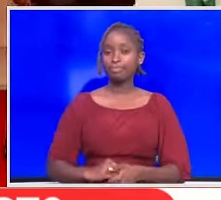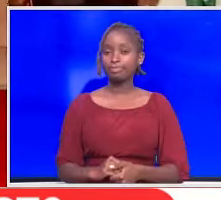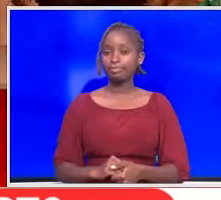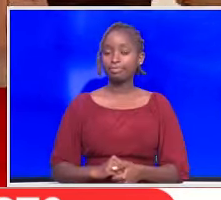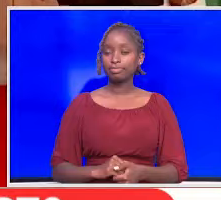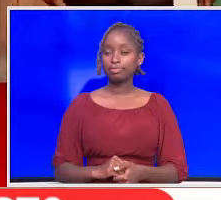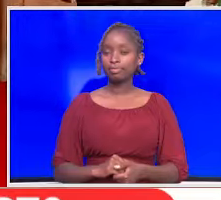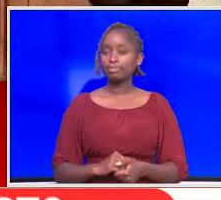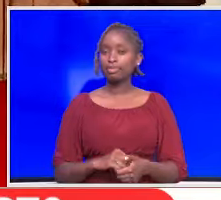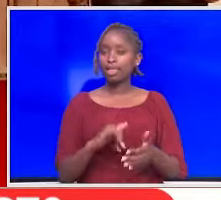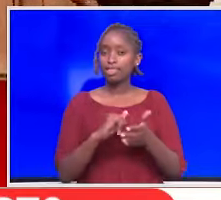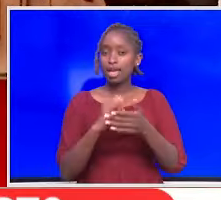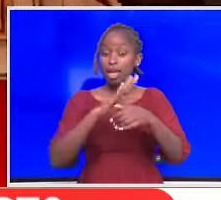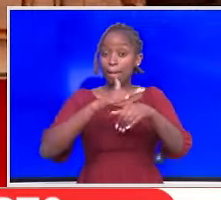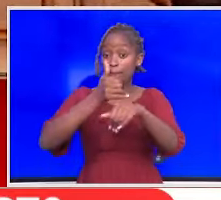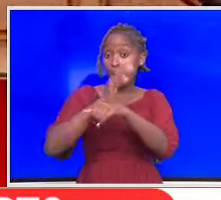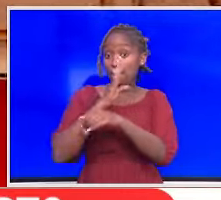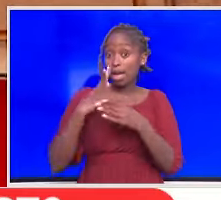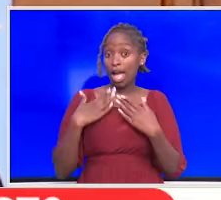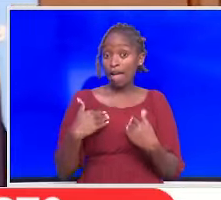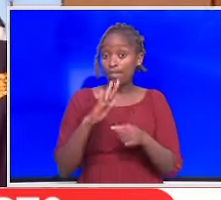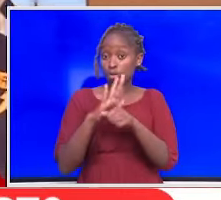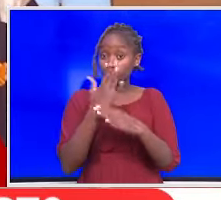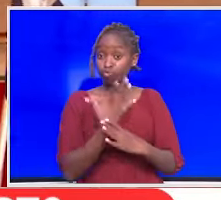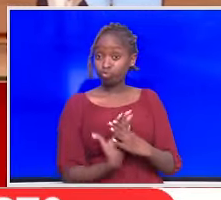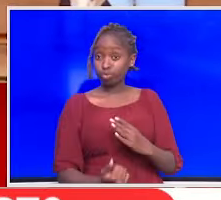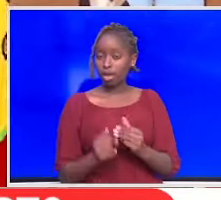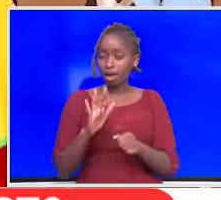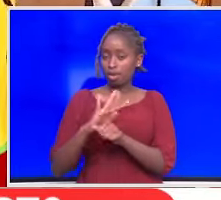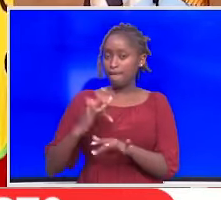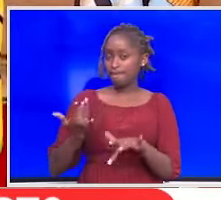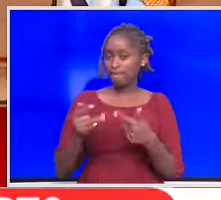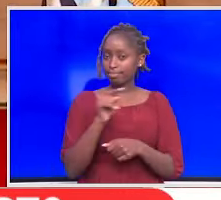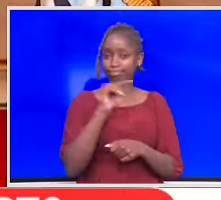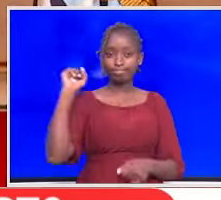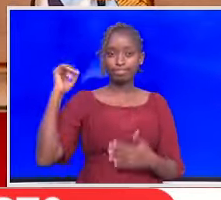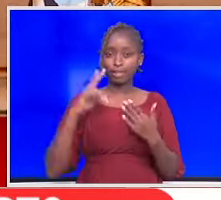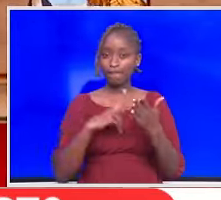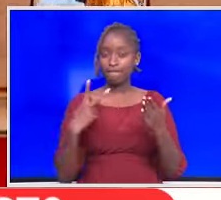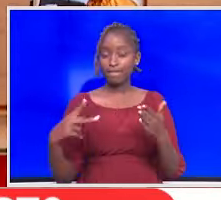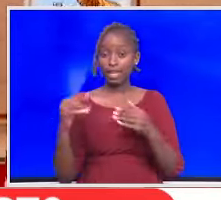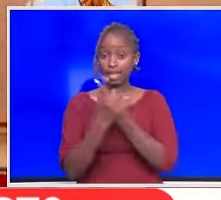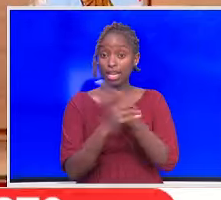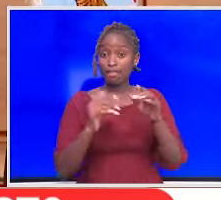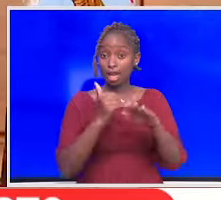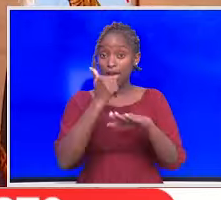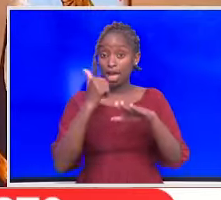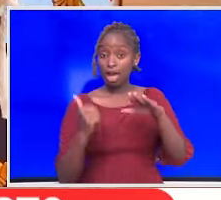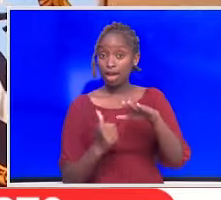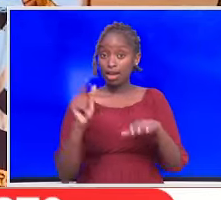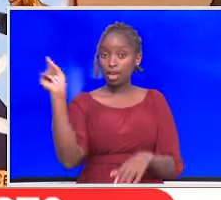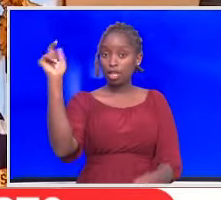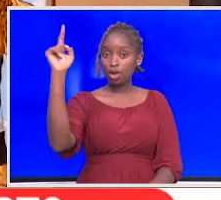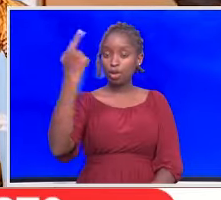a disappointment to a section of Kenyans, with many feeling that the politicians have already failed to deliver under the Kenya Kwanza regime over the